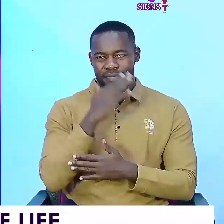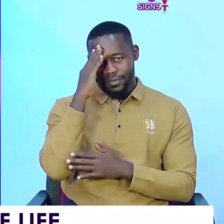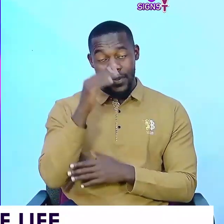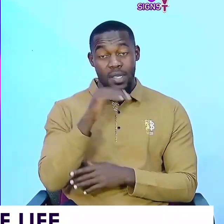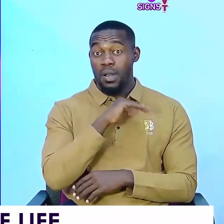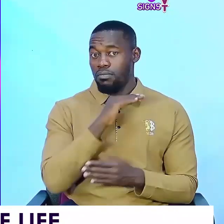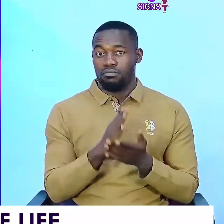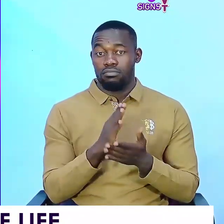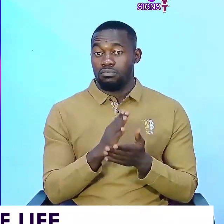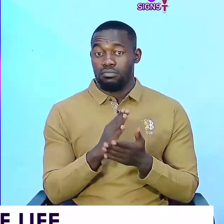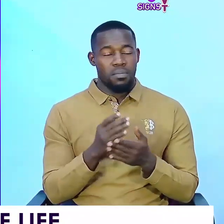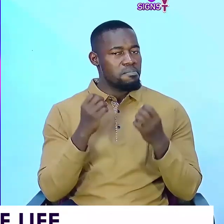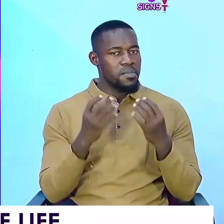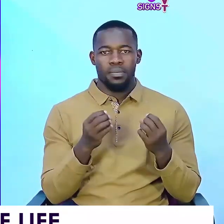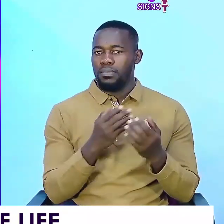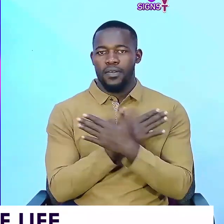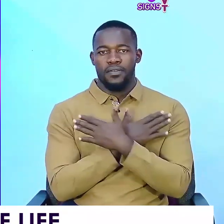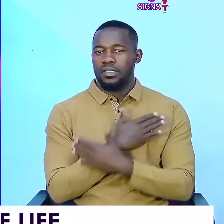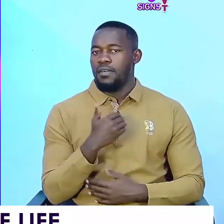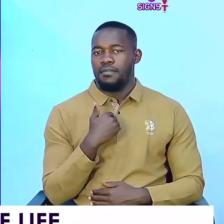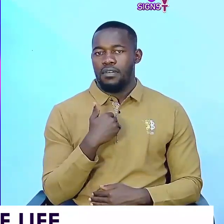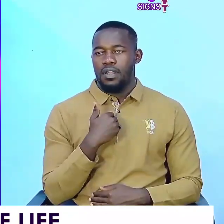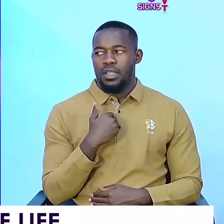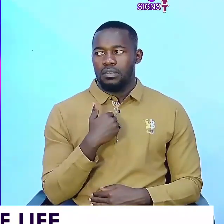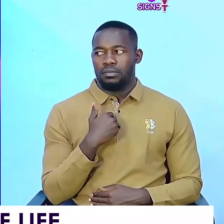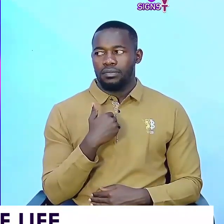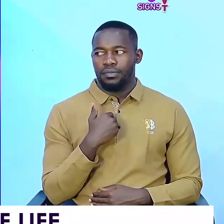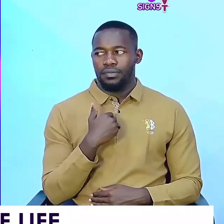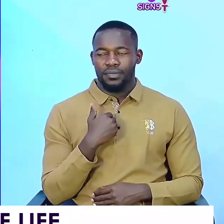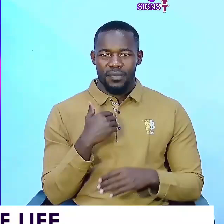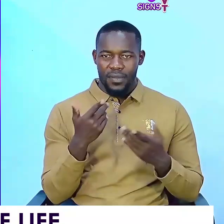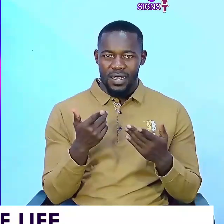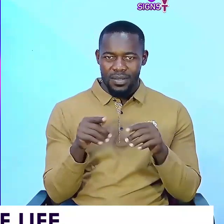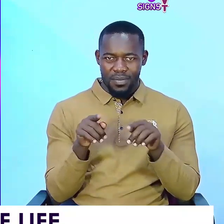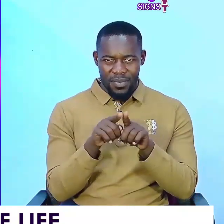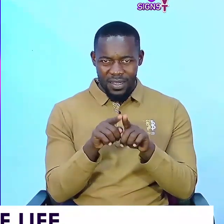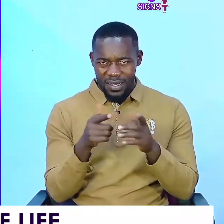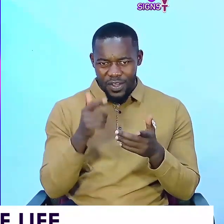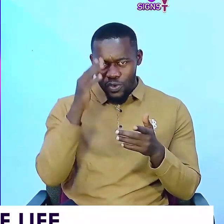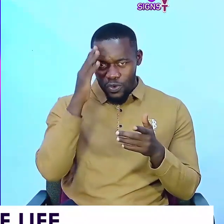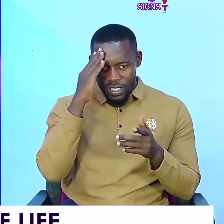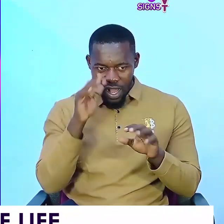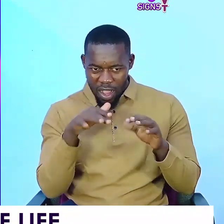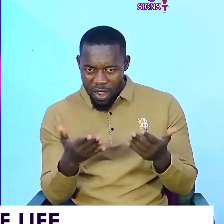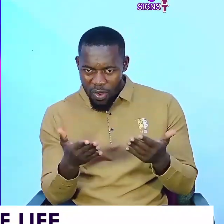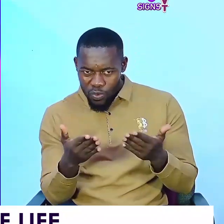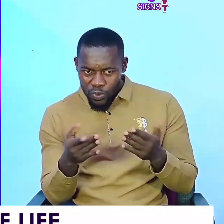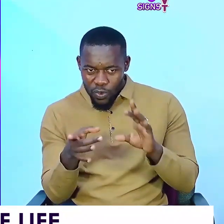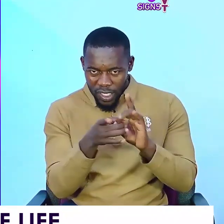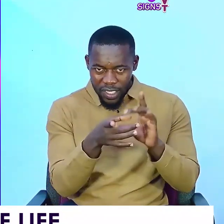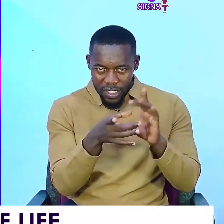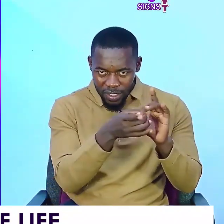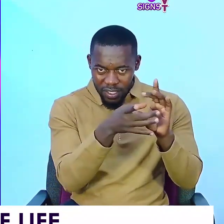and the way he was like some sort of glue that tied everything together. Yes.